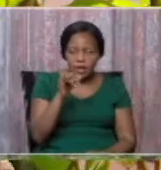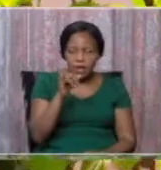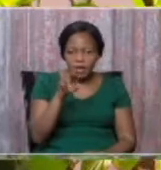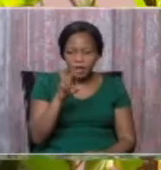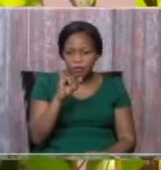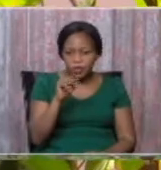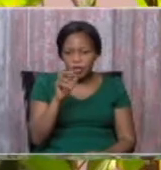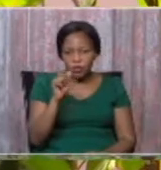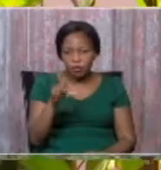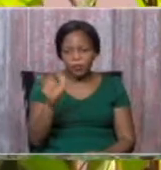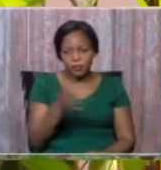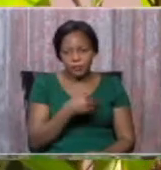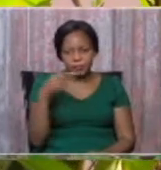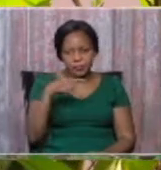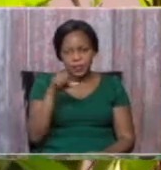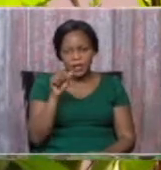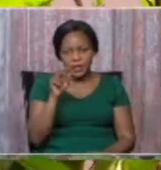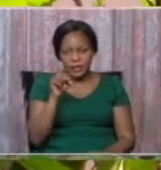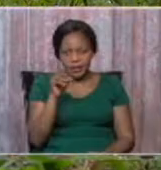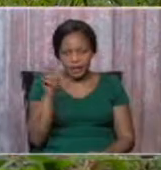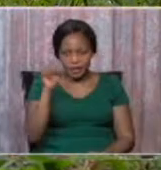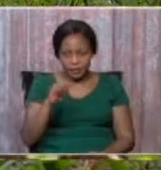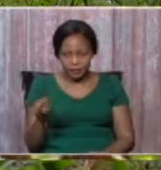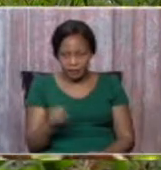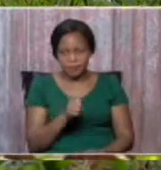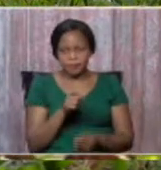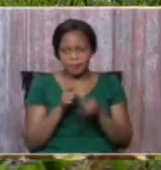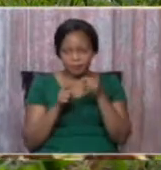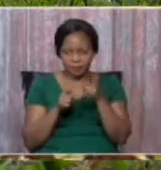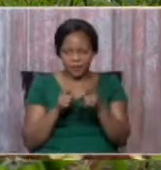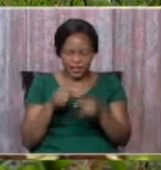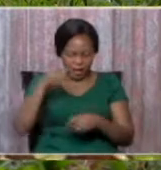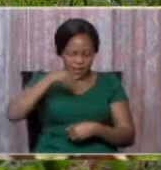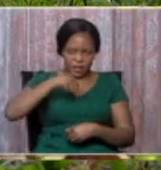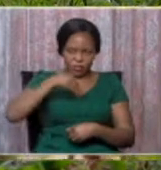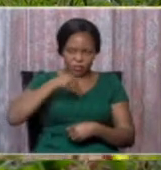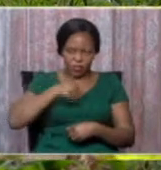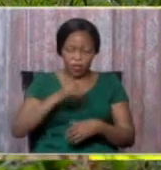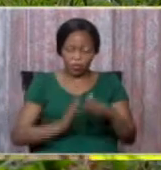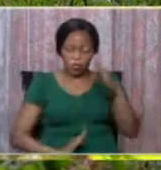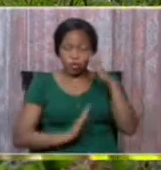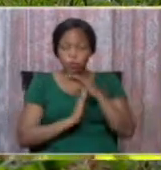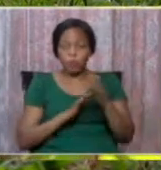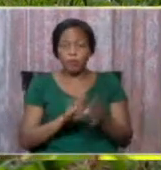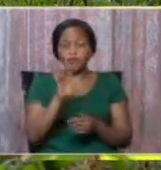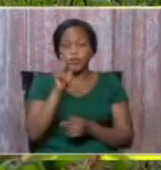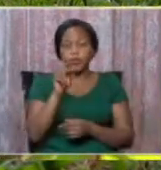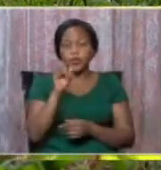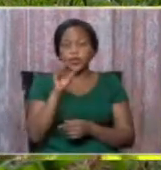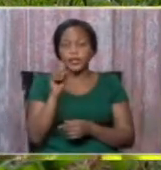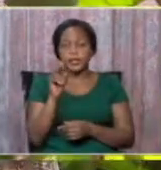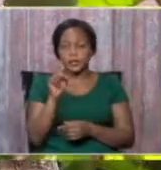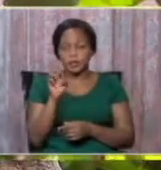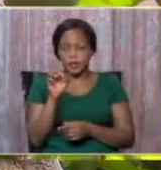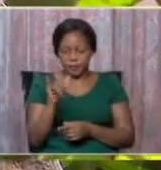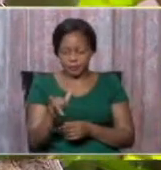Adrenaline is a fight and fright hormone. So if you had gunshots right now, that excessive sweating that